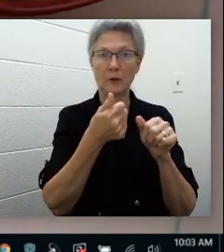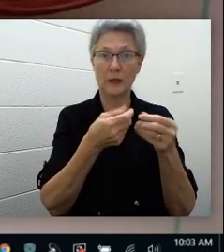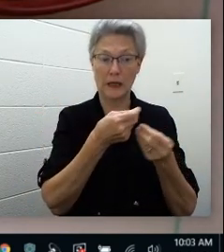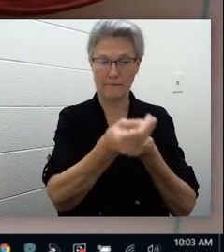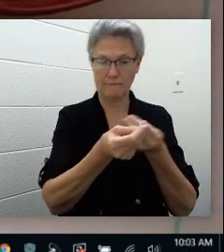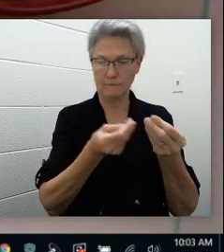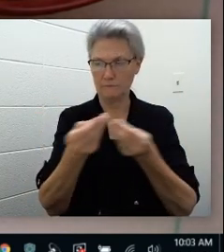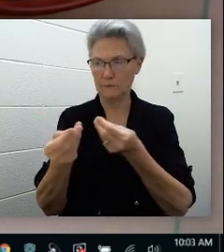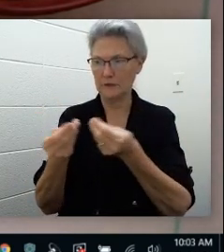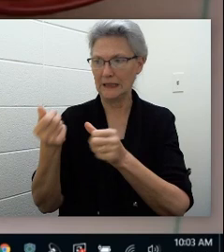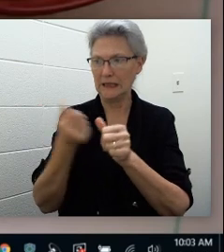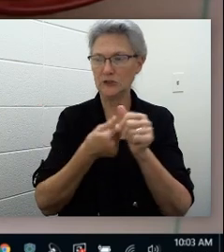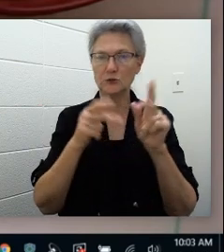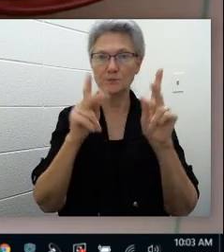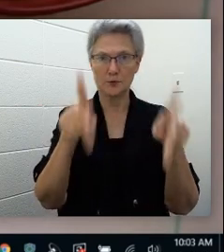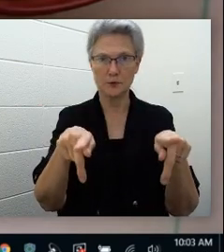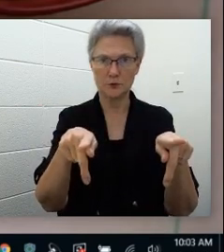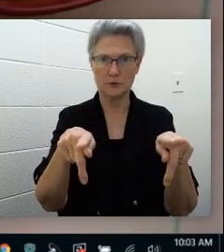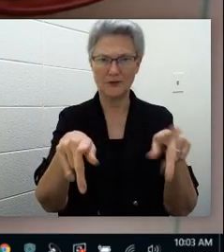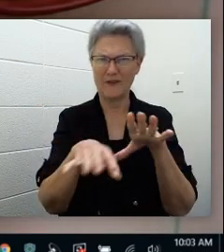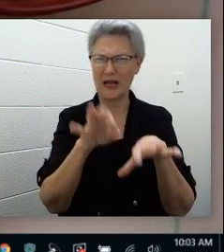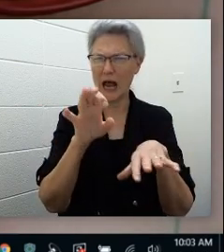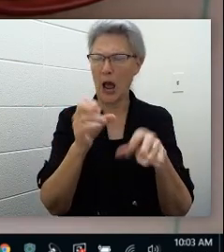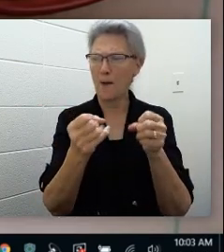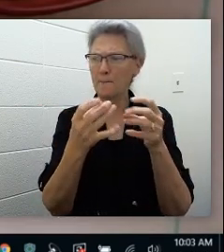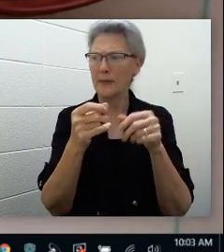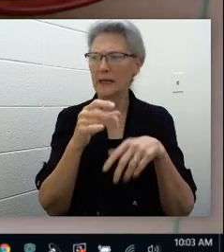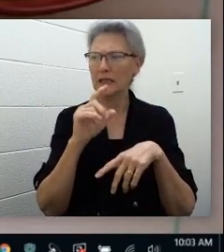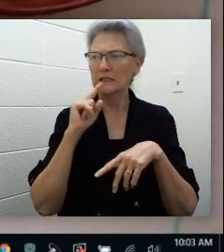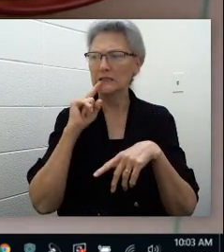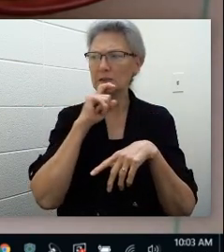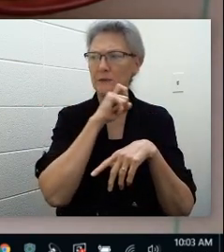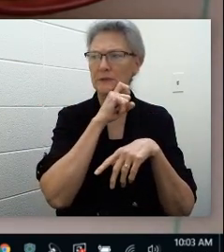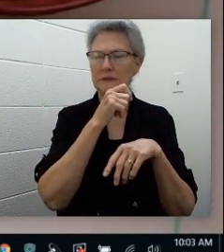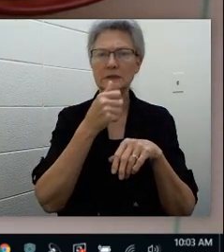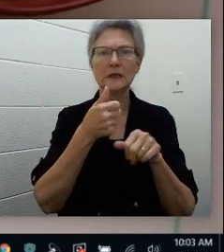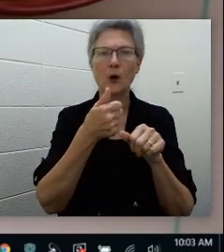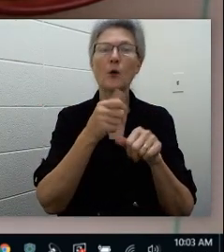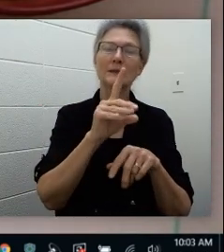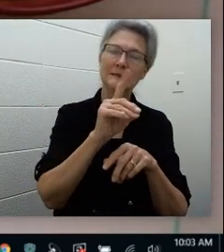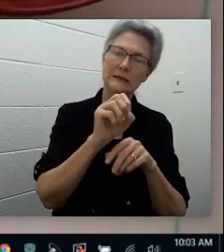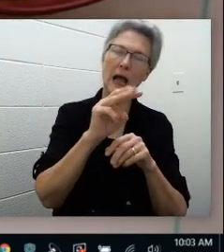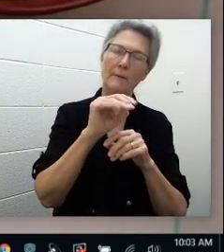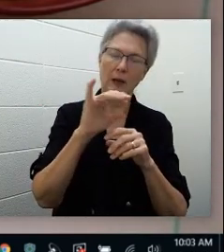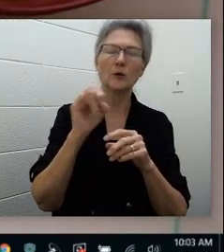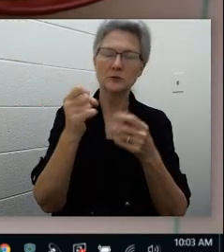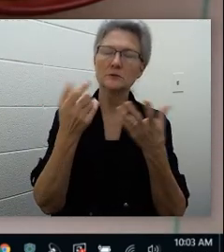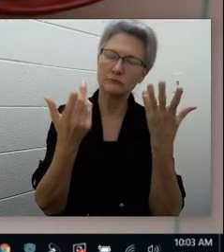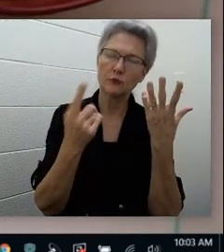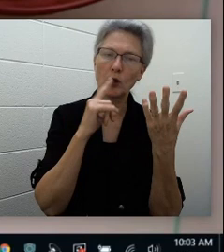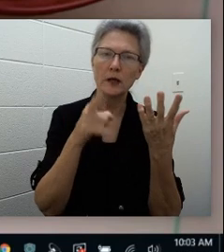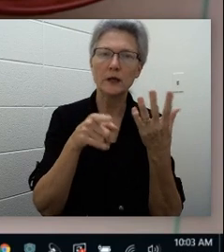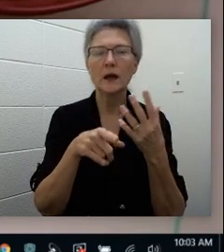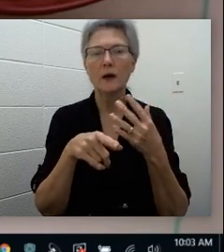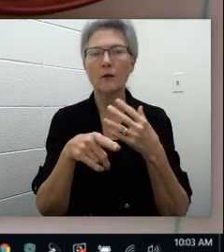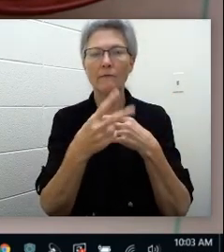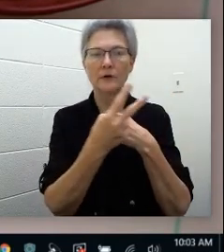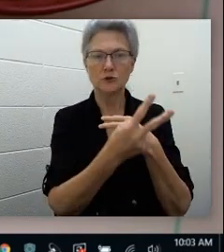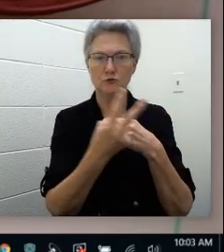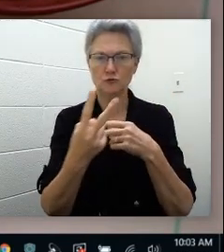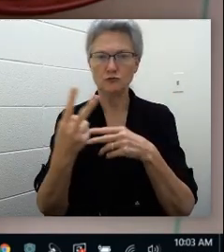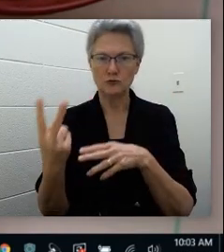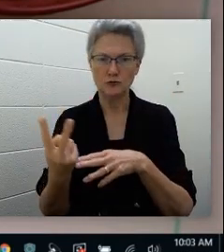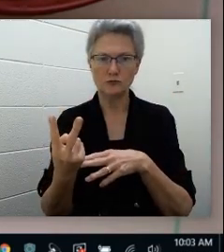many Cheerios each friend can get, or dominoes I should say. So right now we've got 2 in each